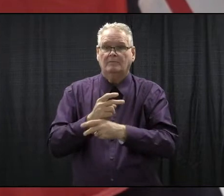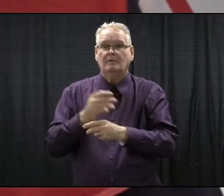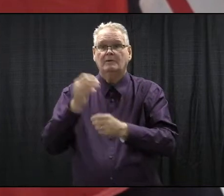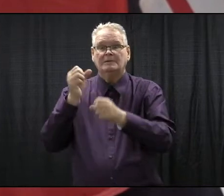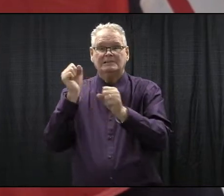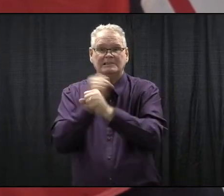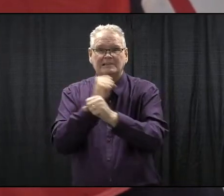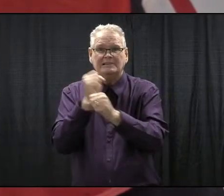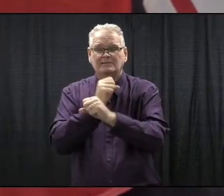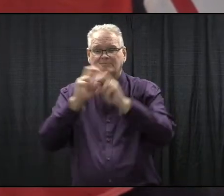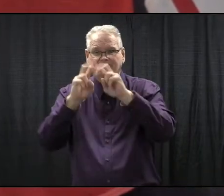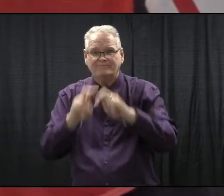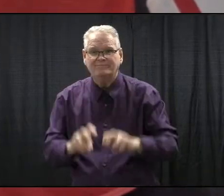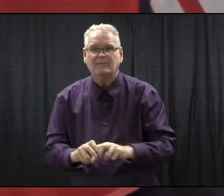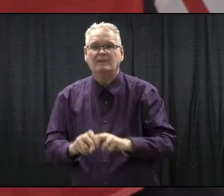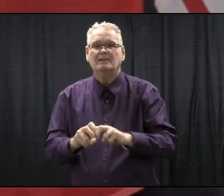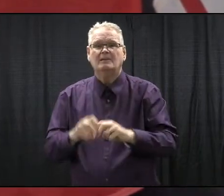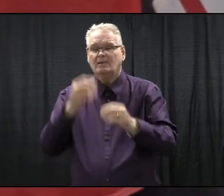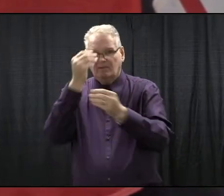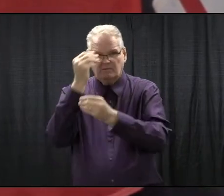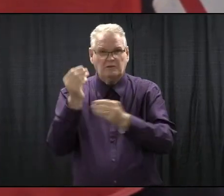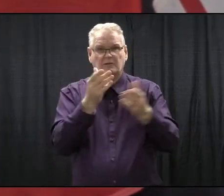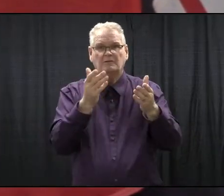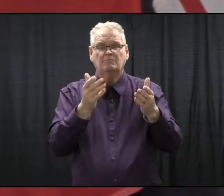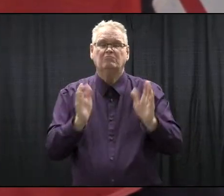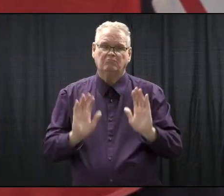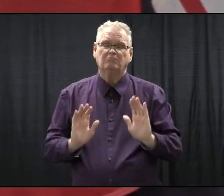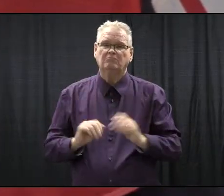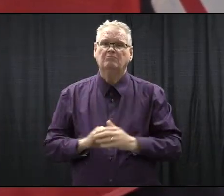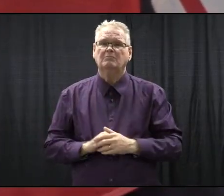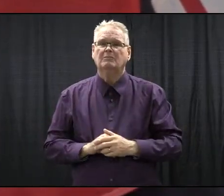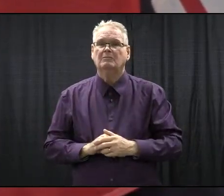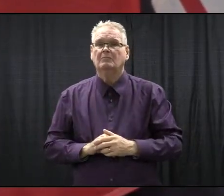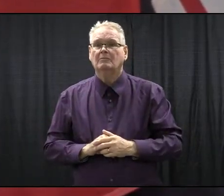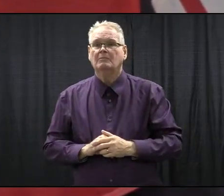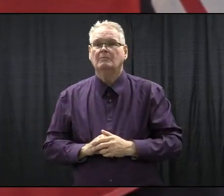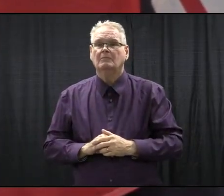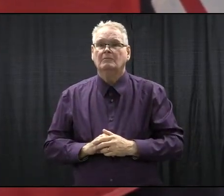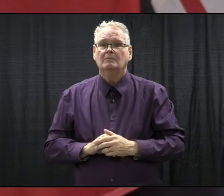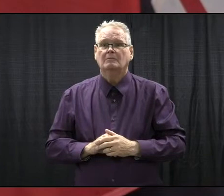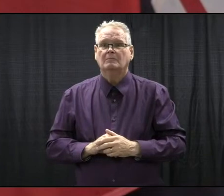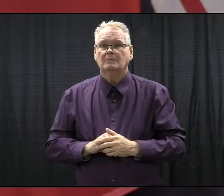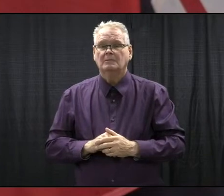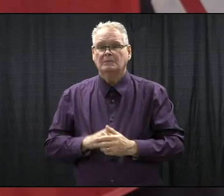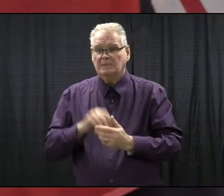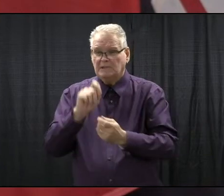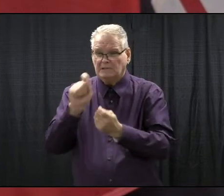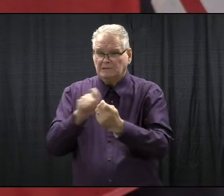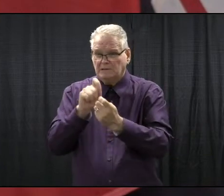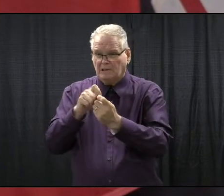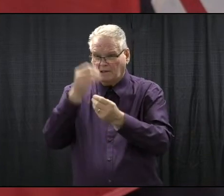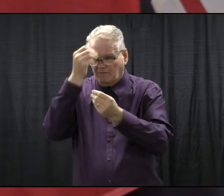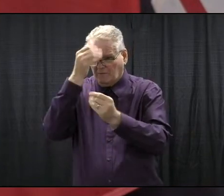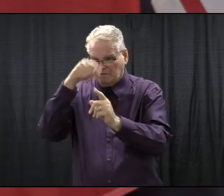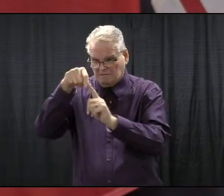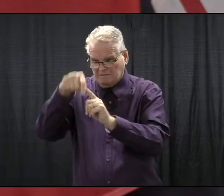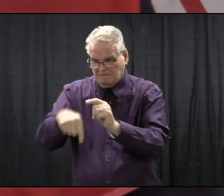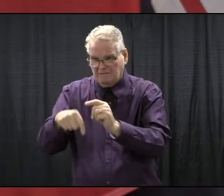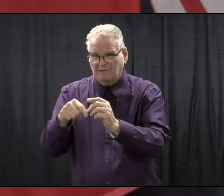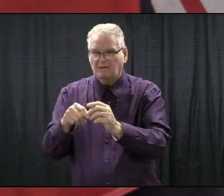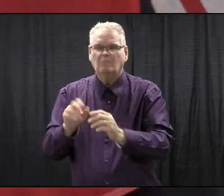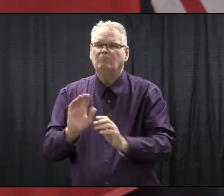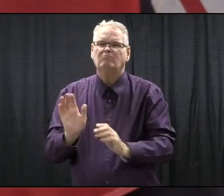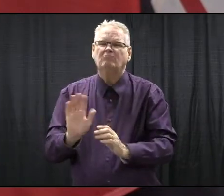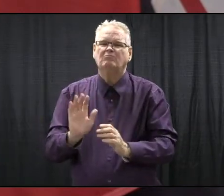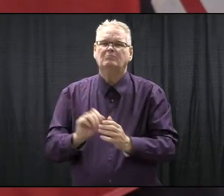many segments in terms of occupations or jobs, but certainly we can find that information out for you and we'll pass it along and share it to